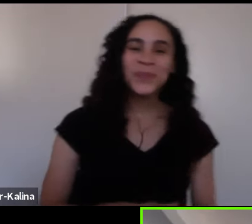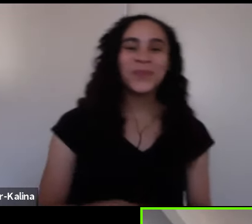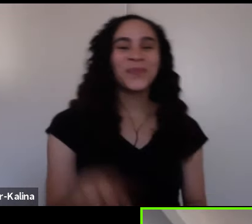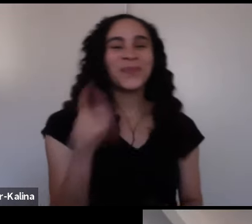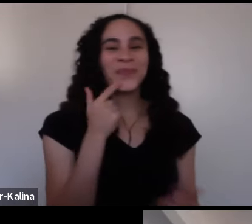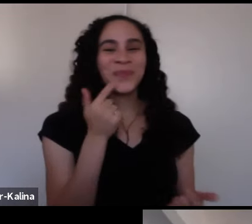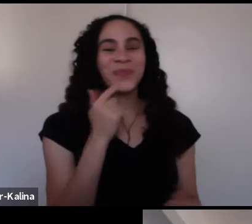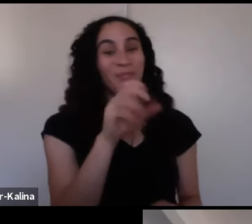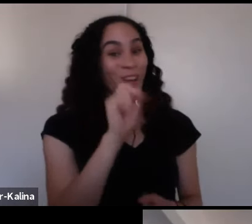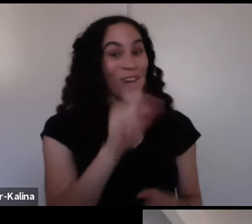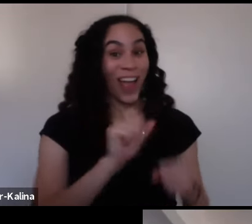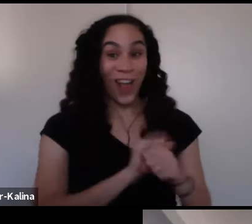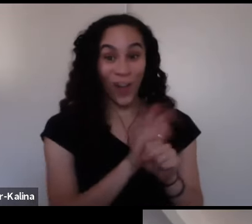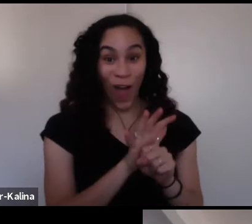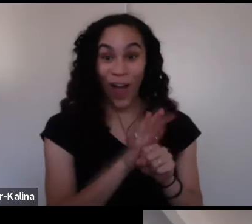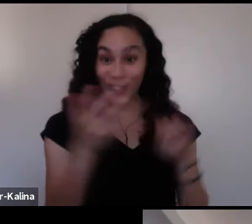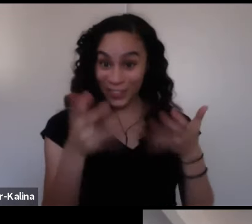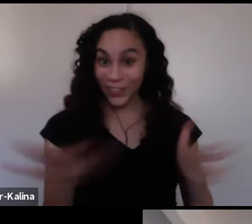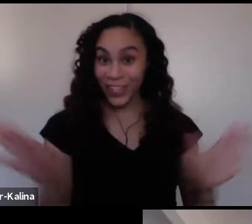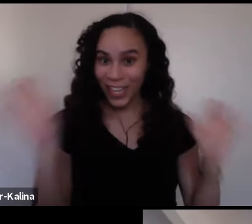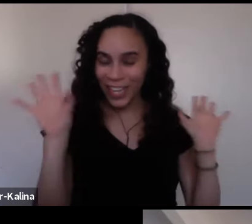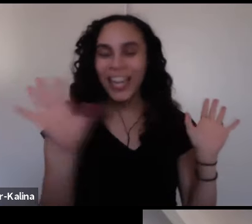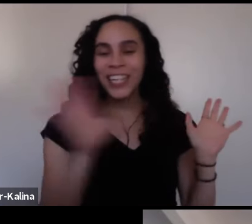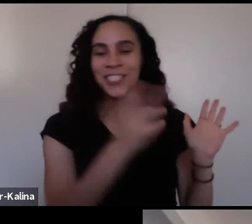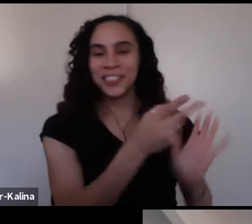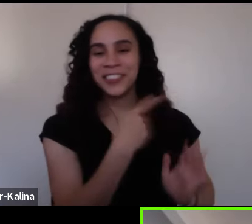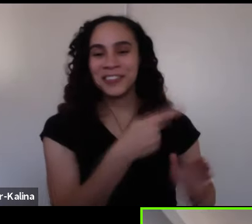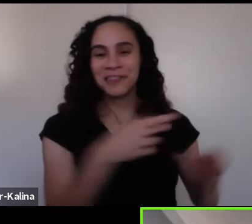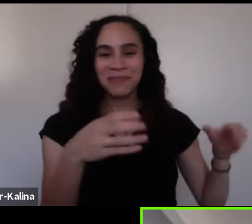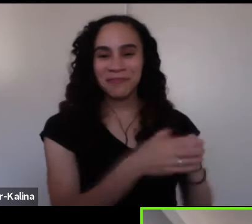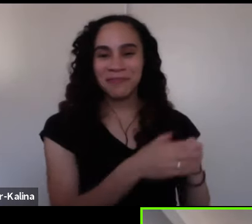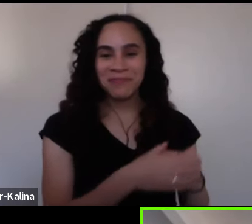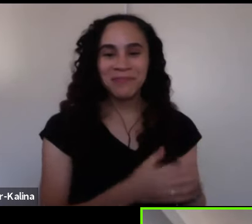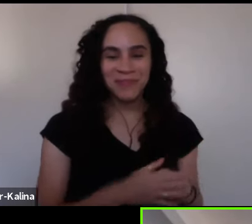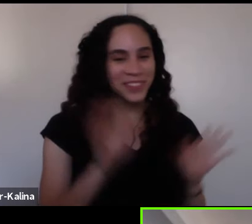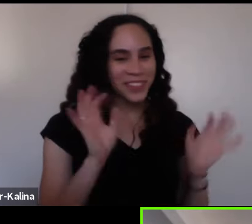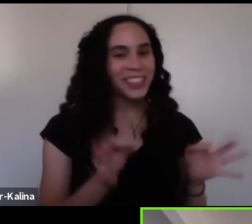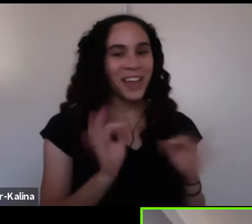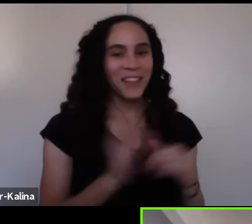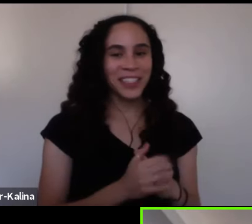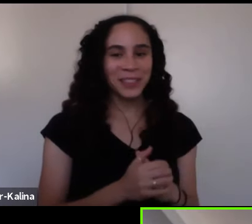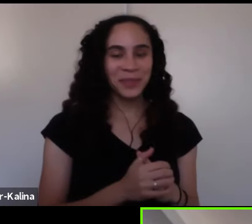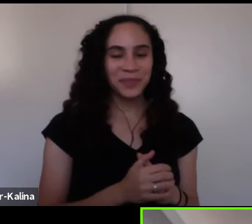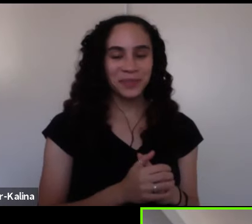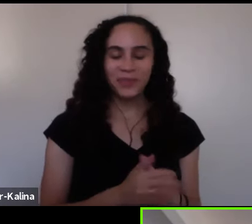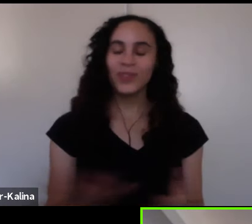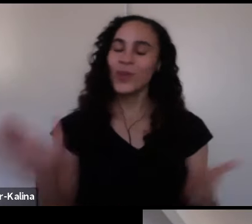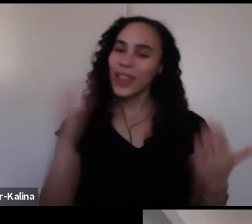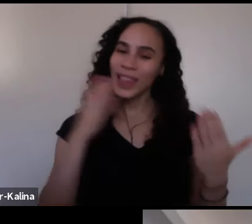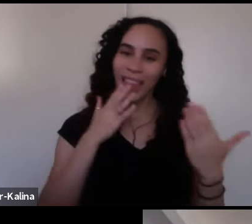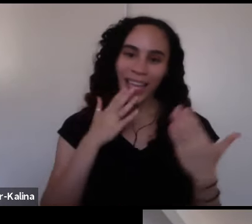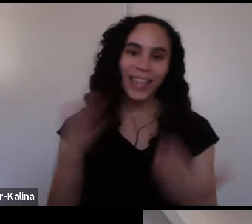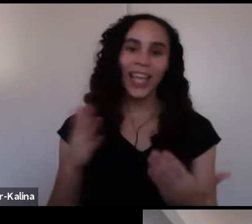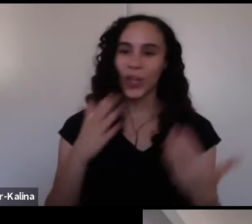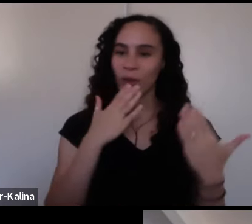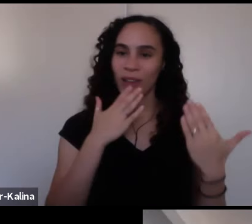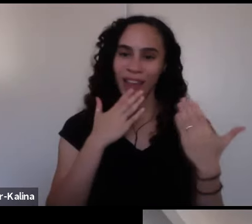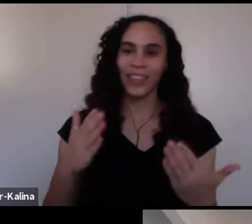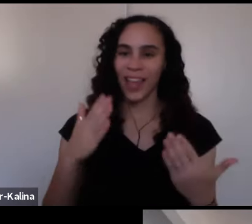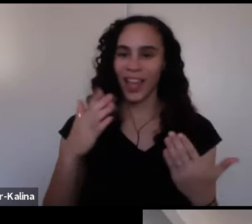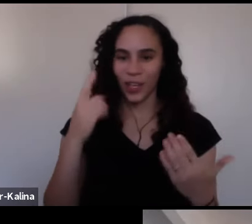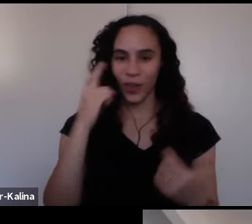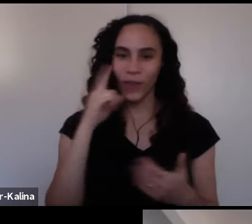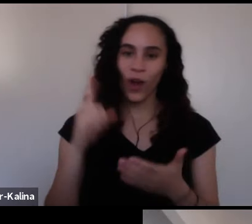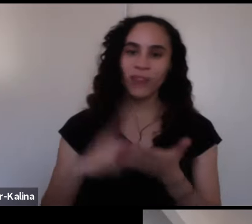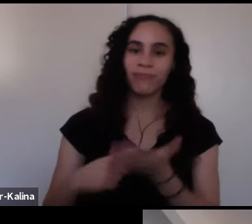over, we'll get together. Yeah, definitely. Well, thank you for this. Thanks.